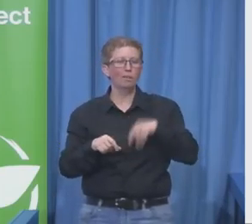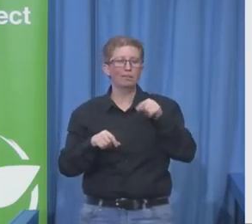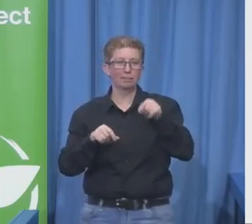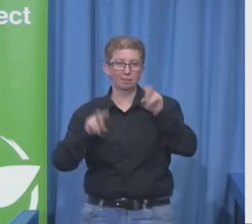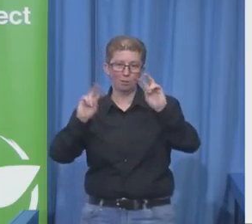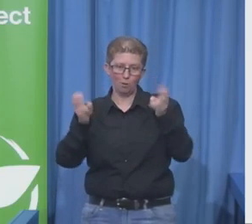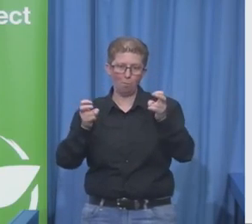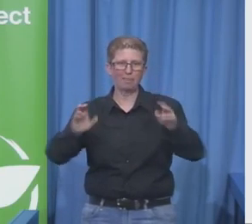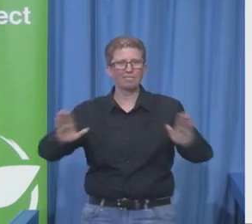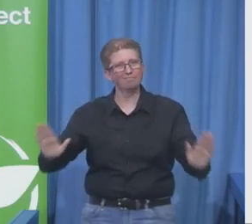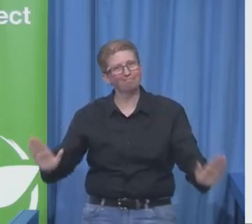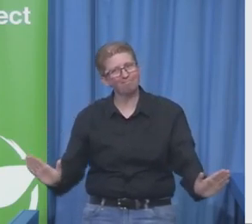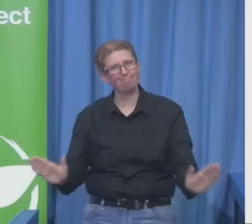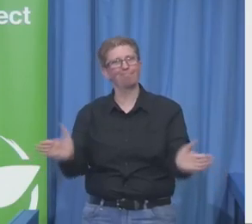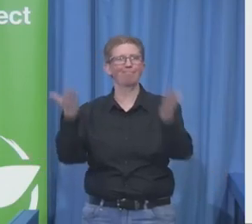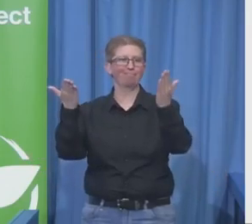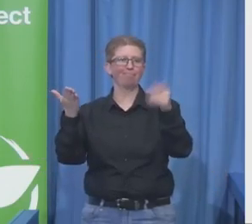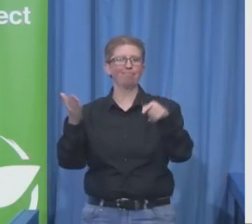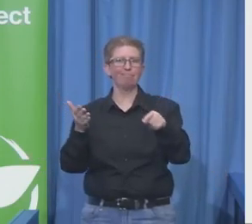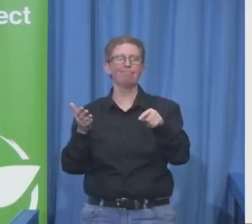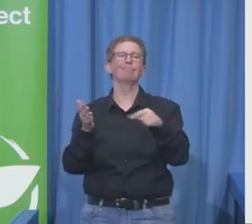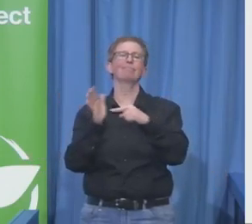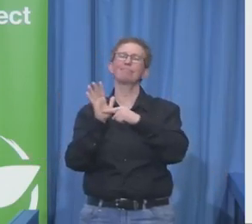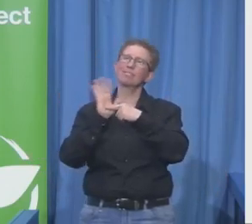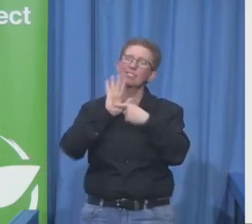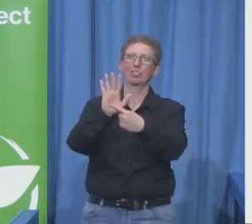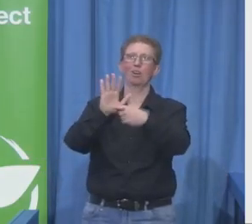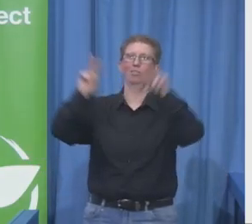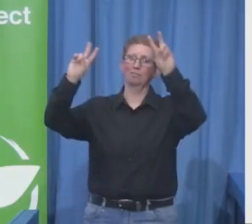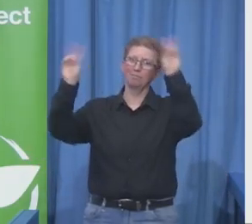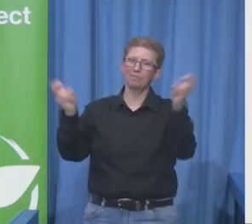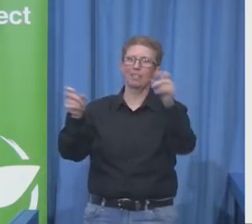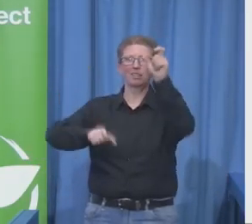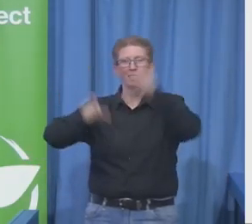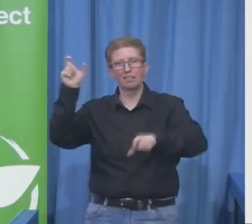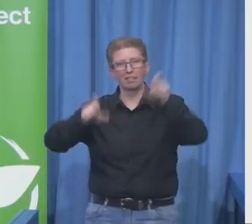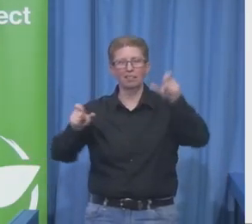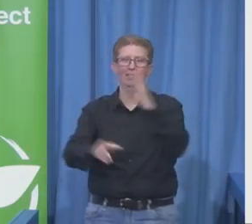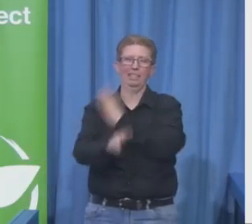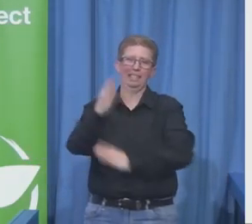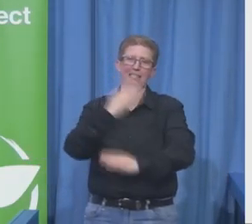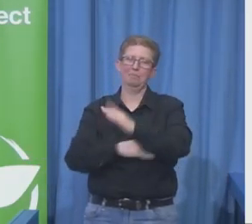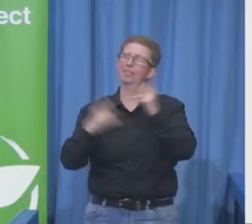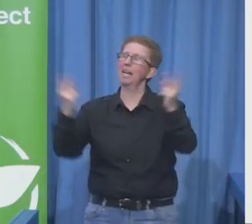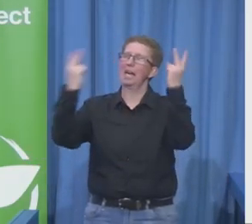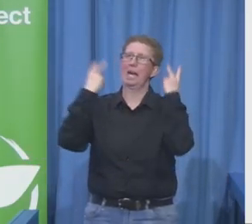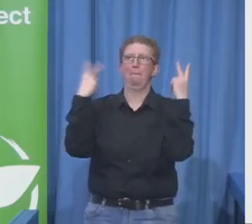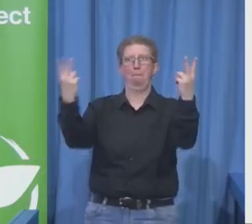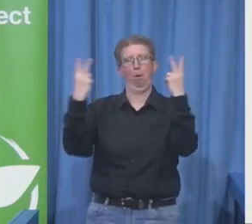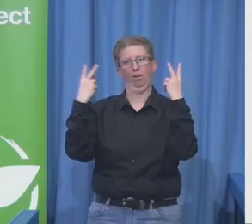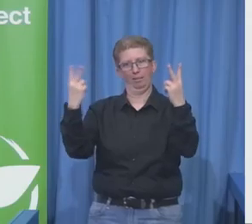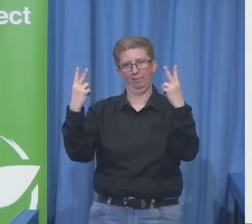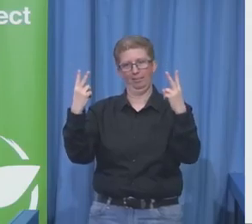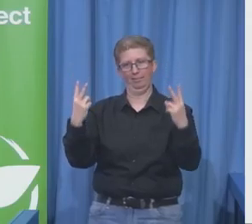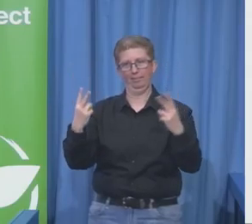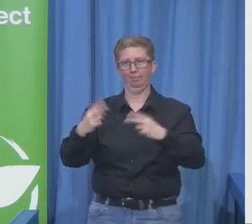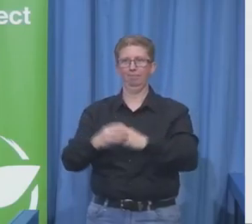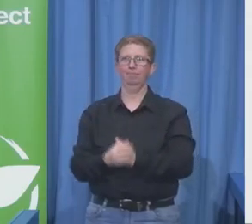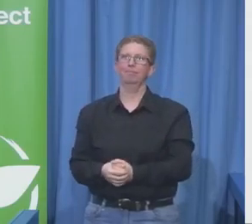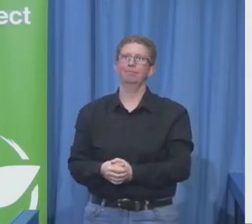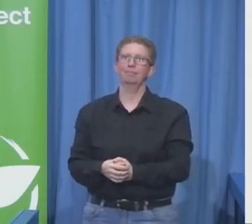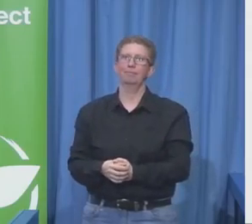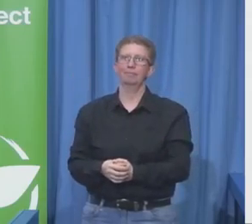absolutely appropriate roles throughout the organization. Please don't think I'm saying for one moment that some of the best salespeople will